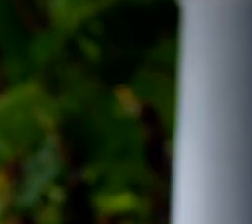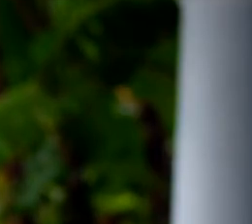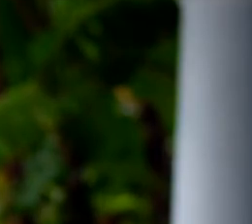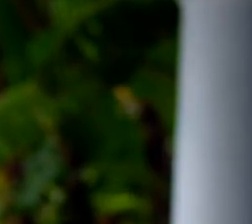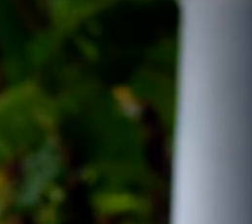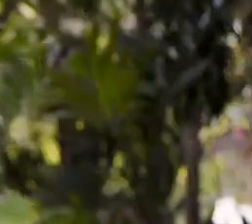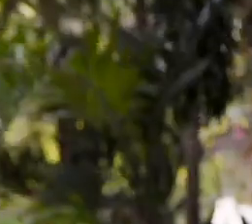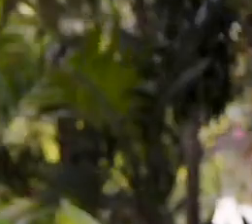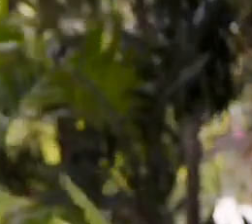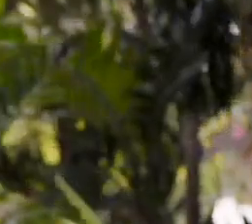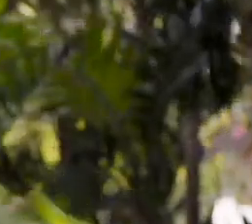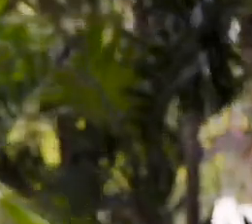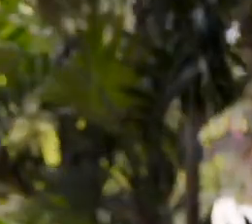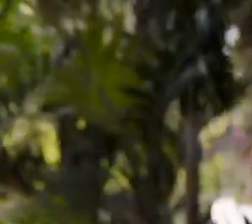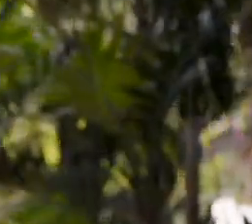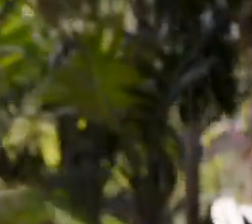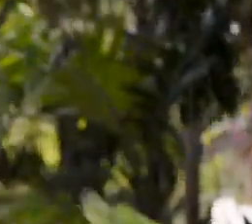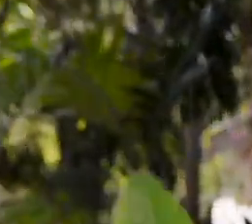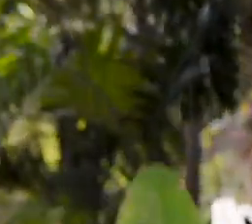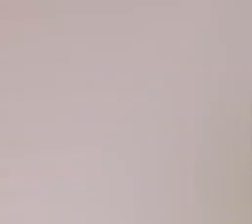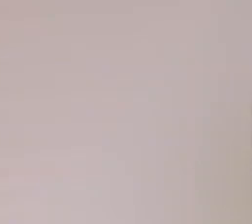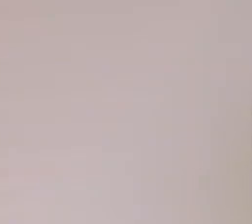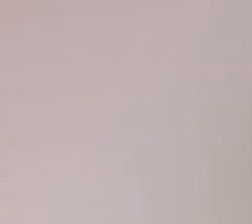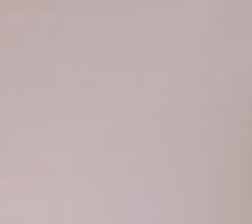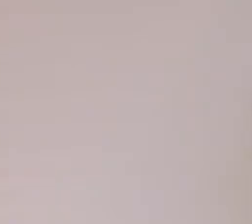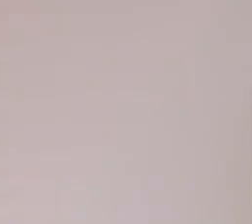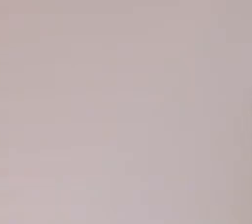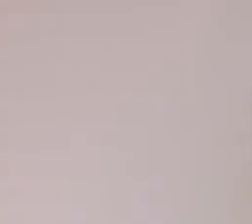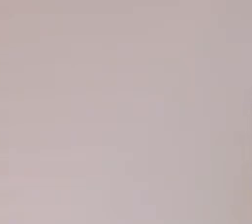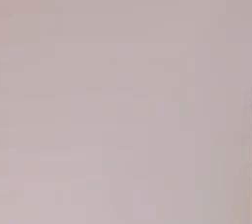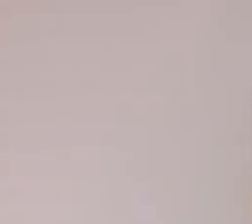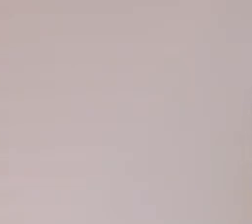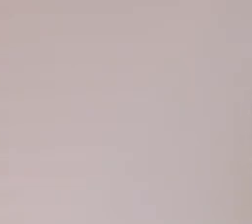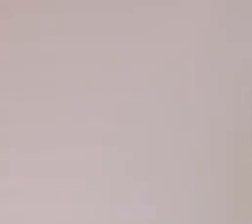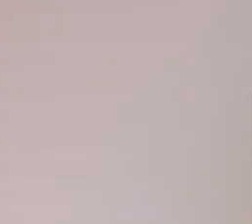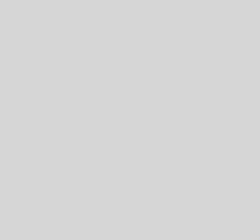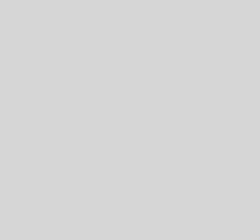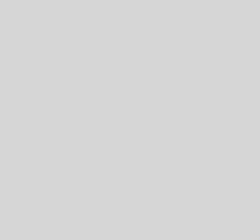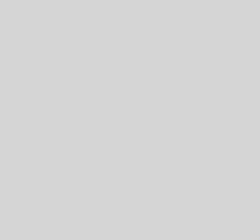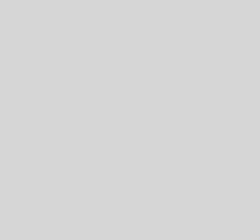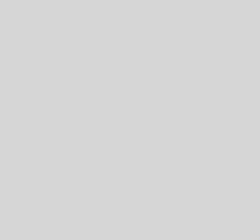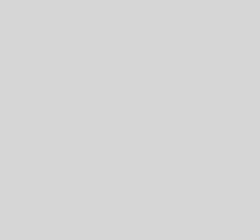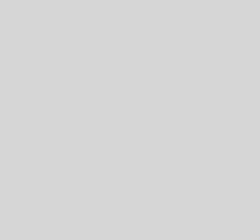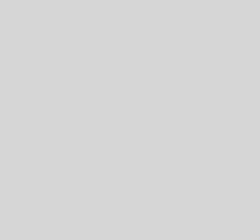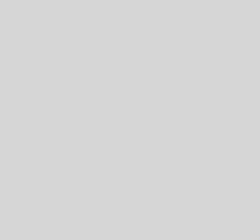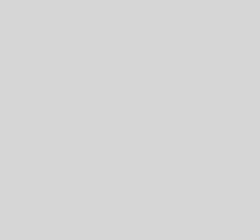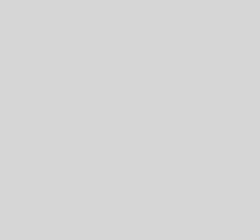are ready. We are ready. Rediscover Jamaica.